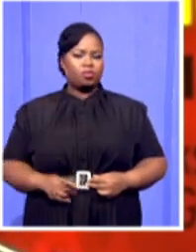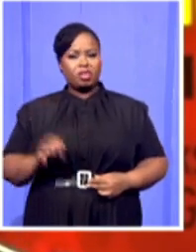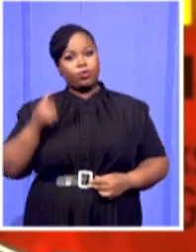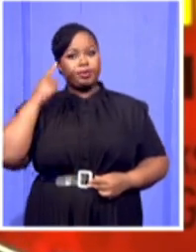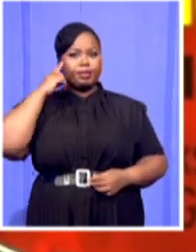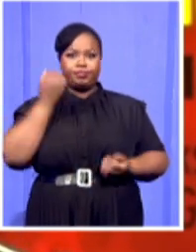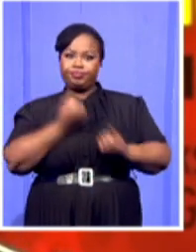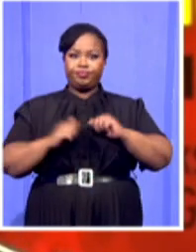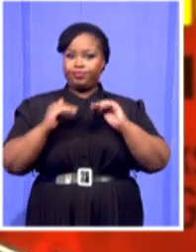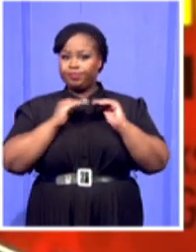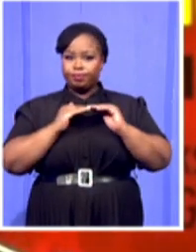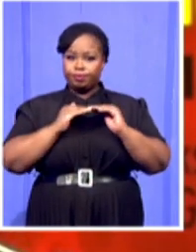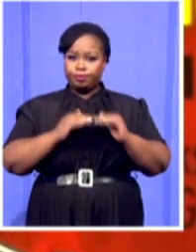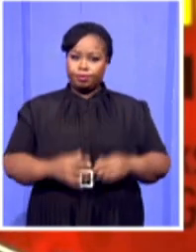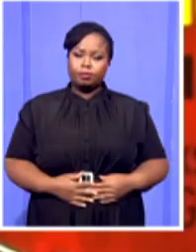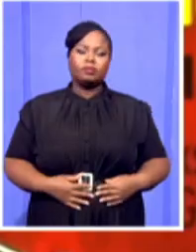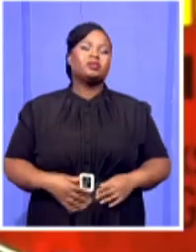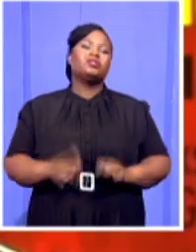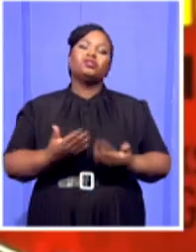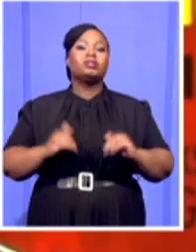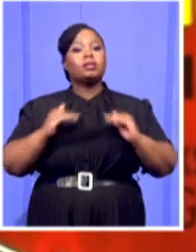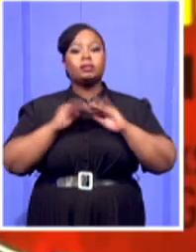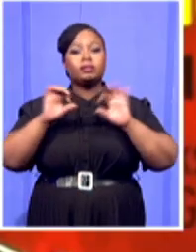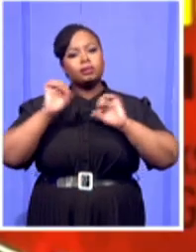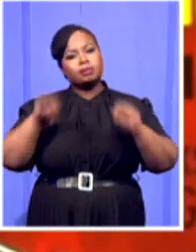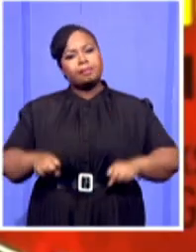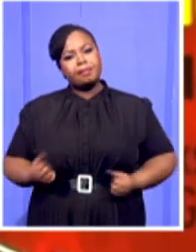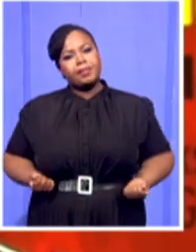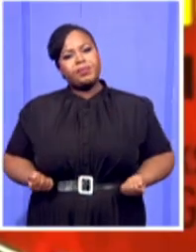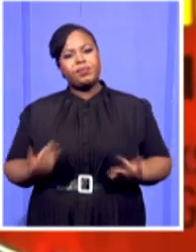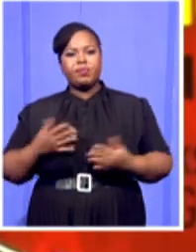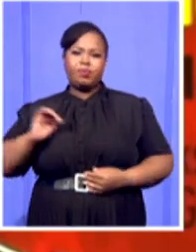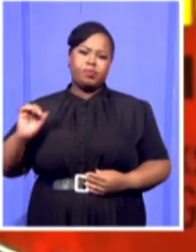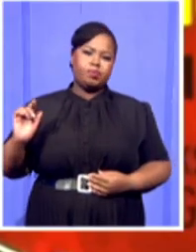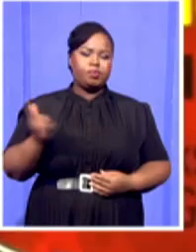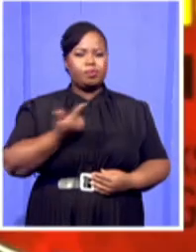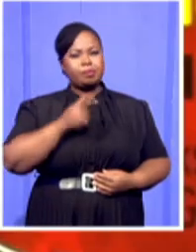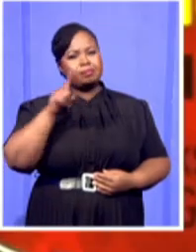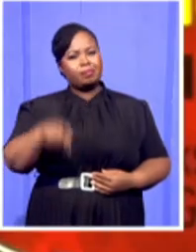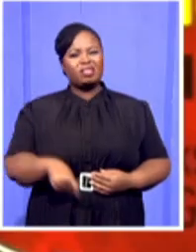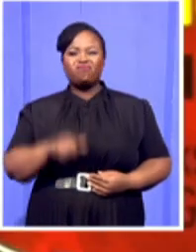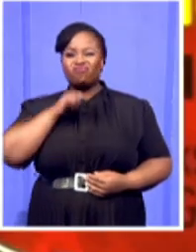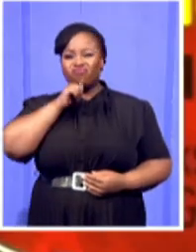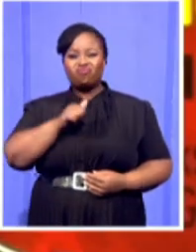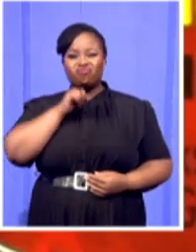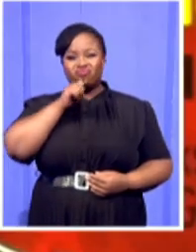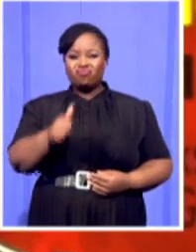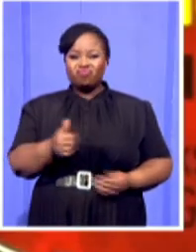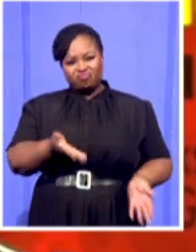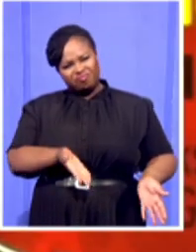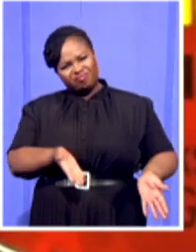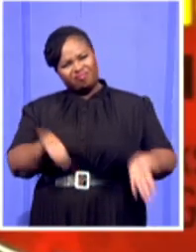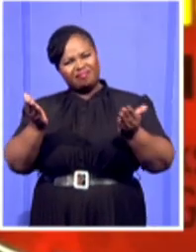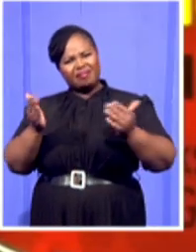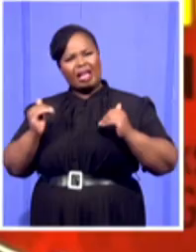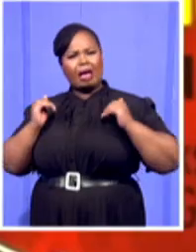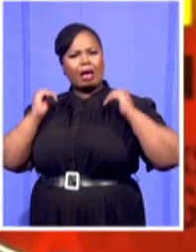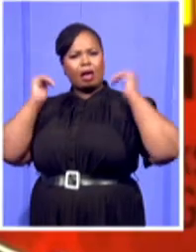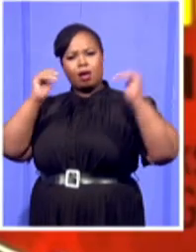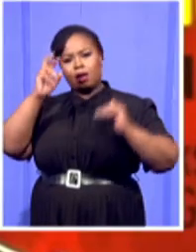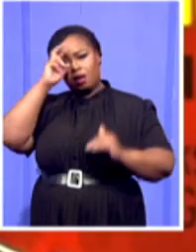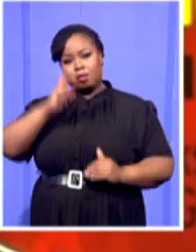there's justice. Justice system must serve everyone, including sending